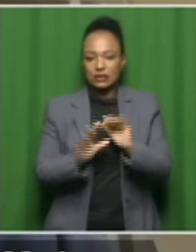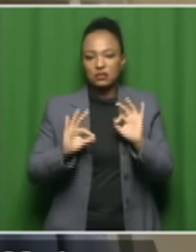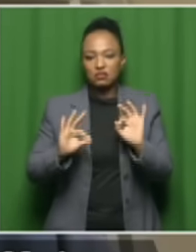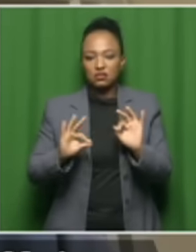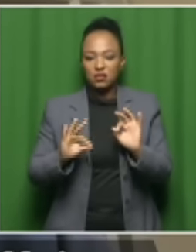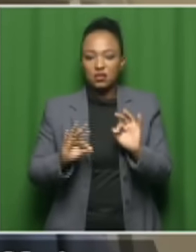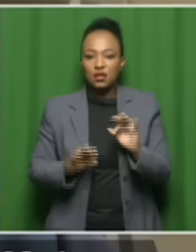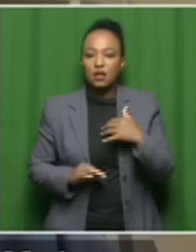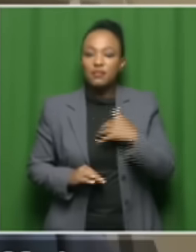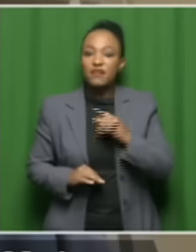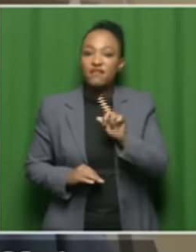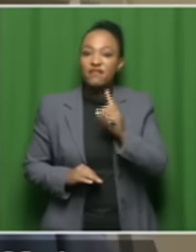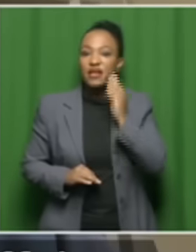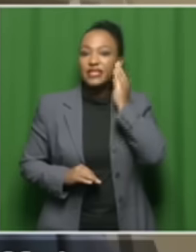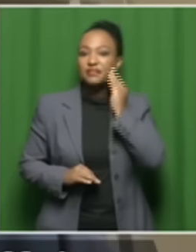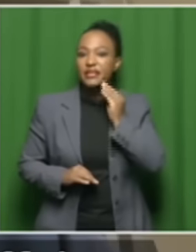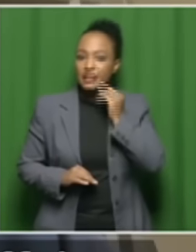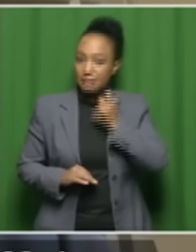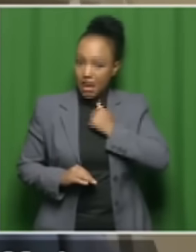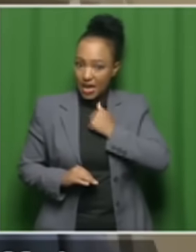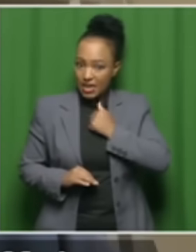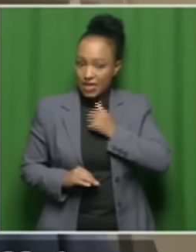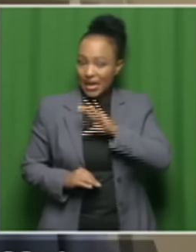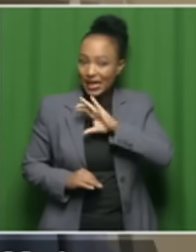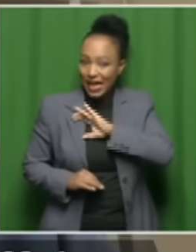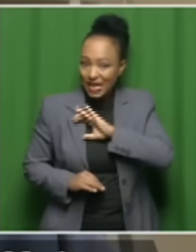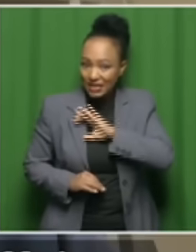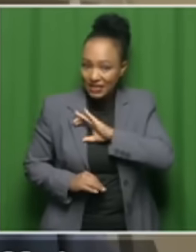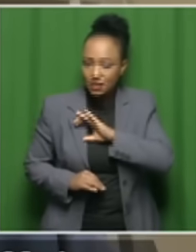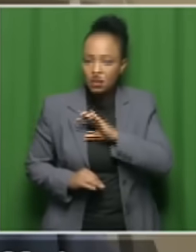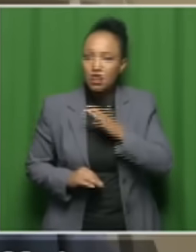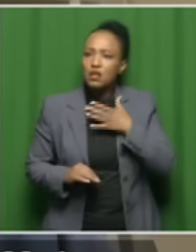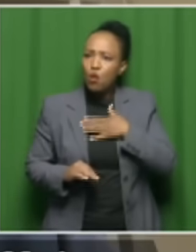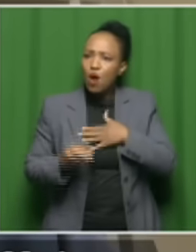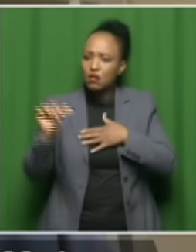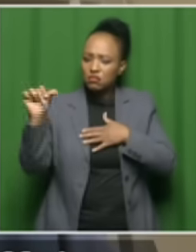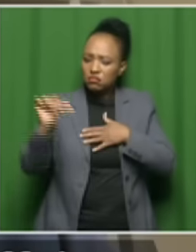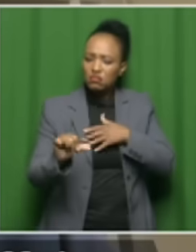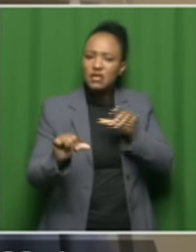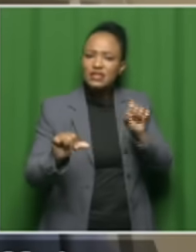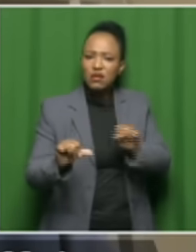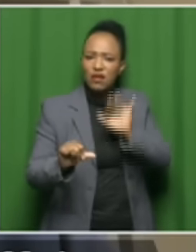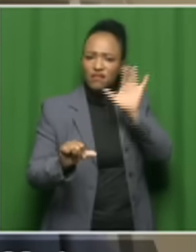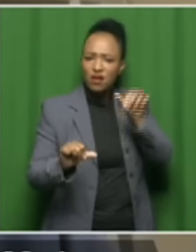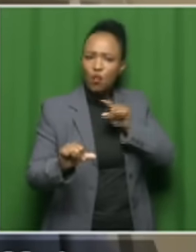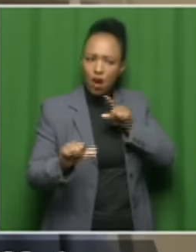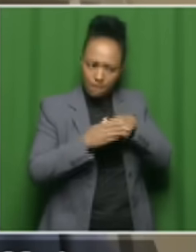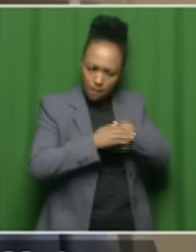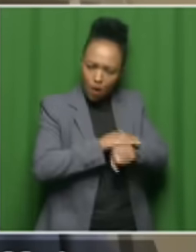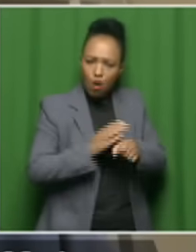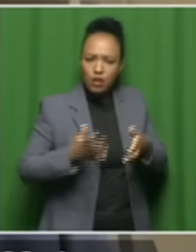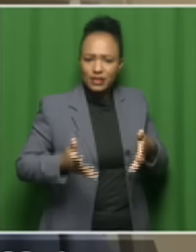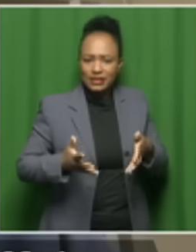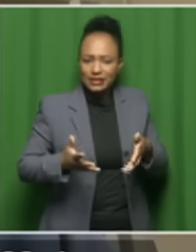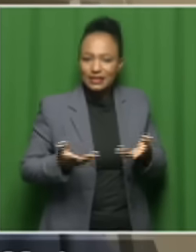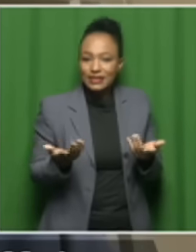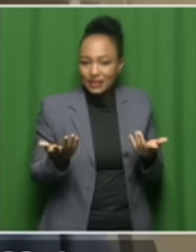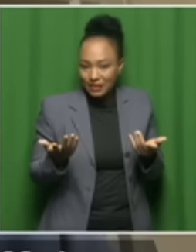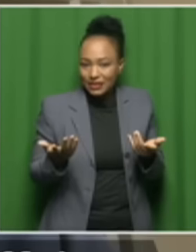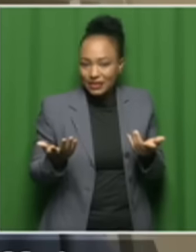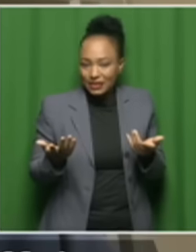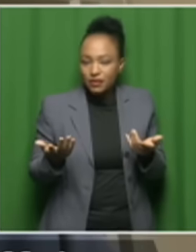first-hand experience of many of my clients who wish to return to South Africa. And what has happened